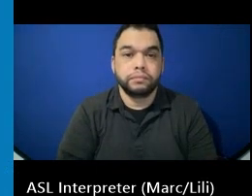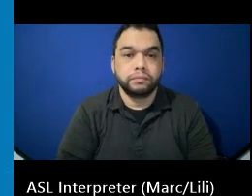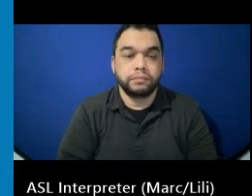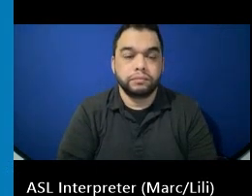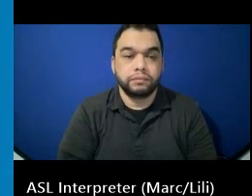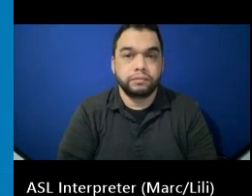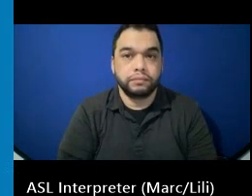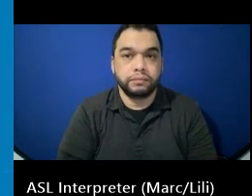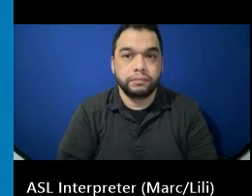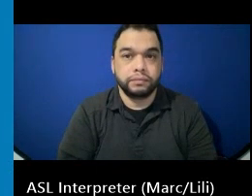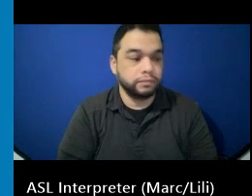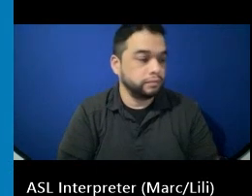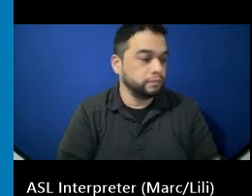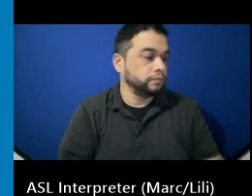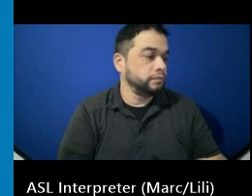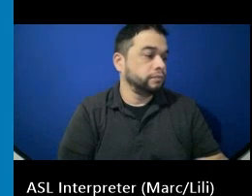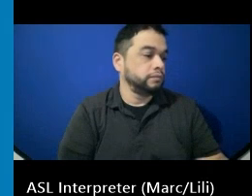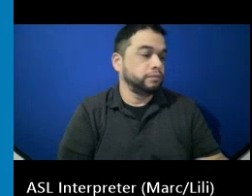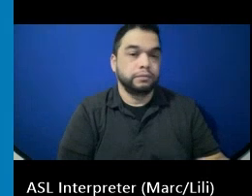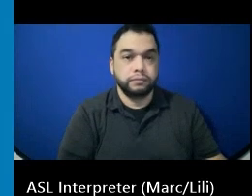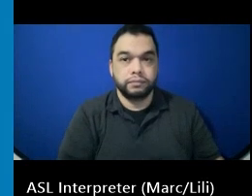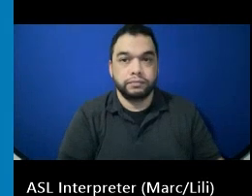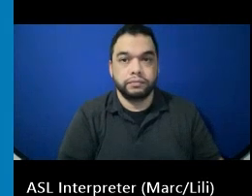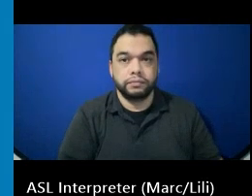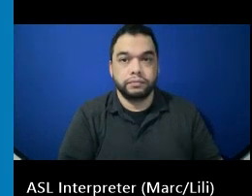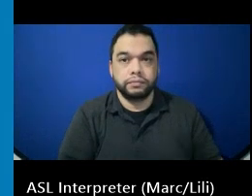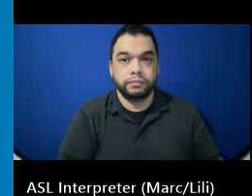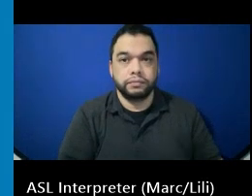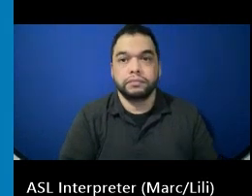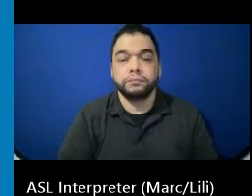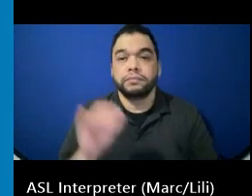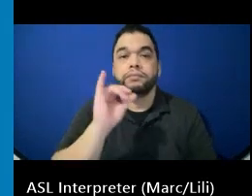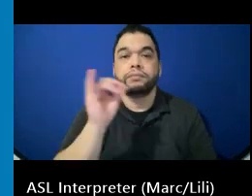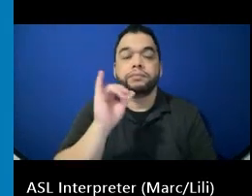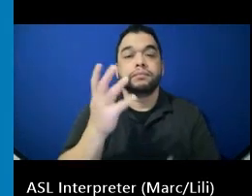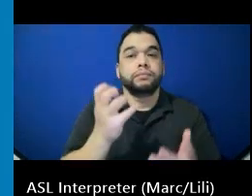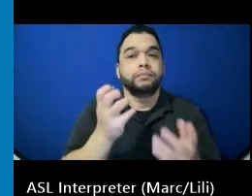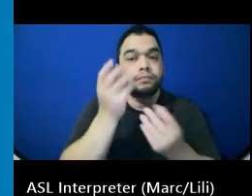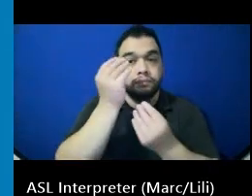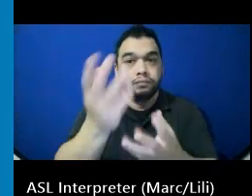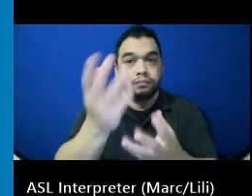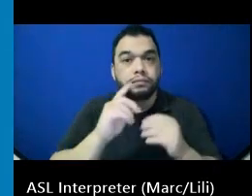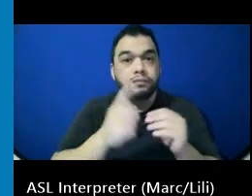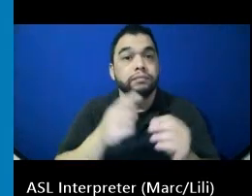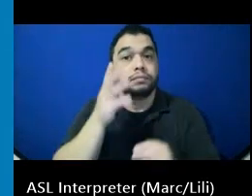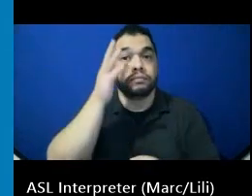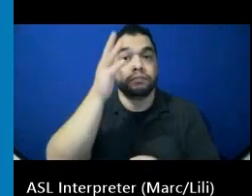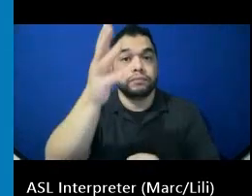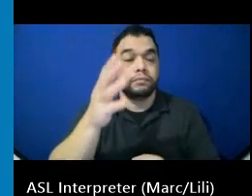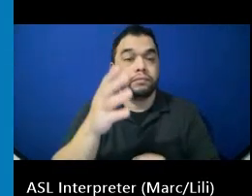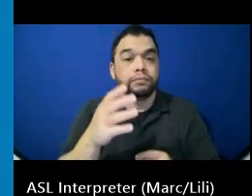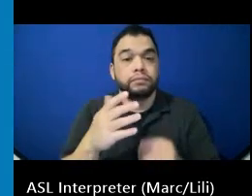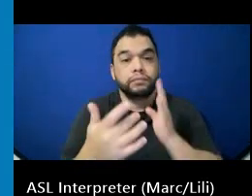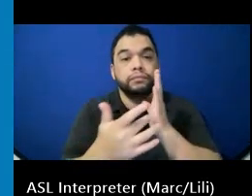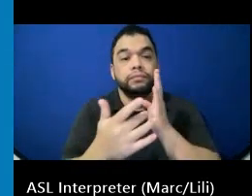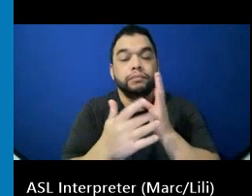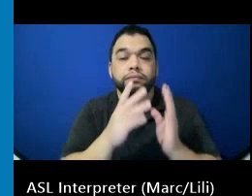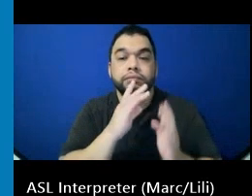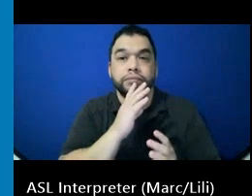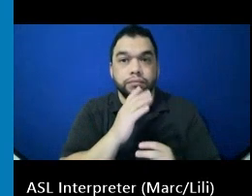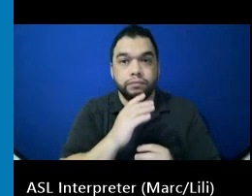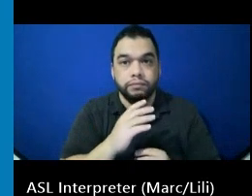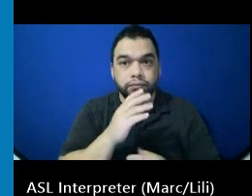También queríamos darle promoción. And we also want to advertise the next chats that we're going to have. We